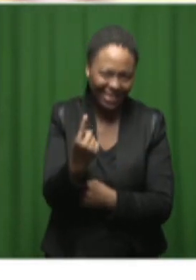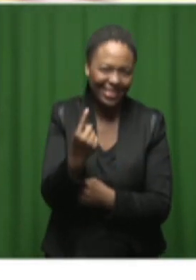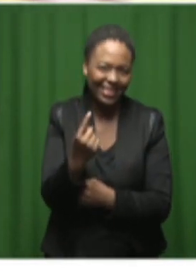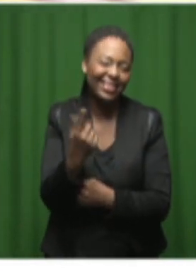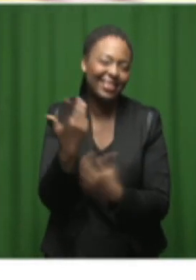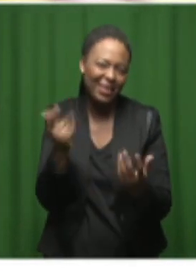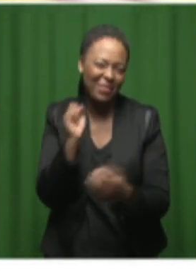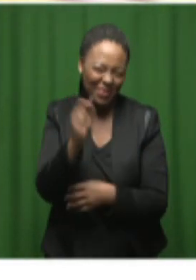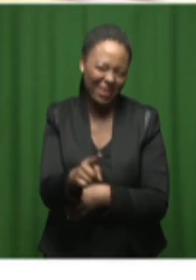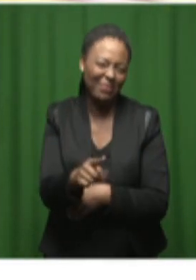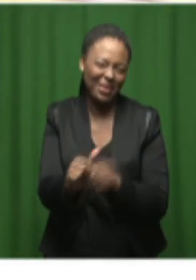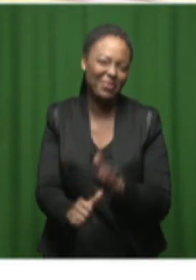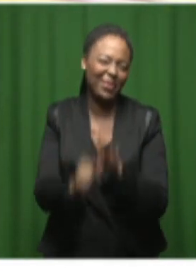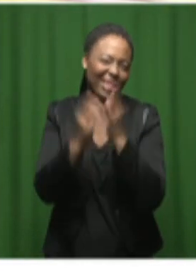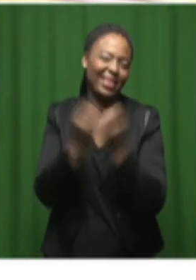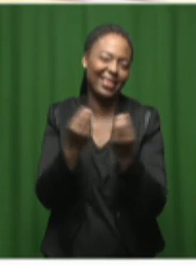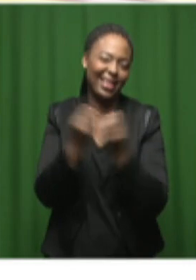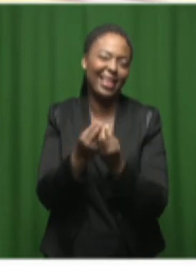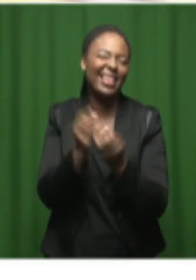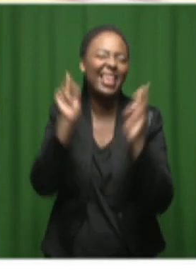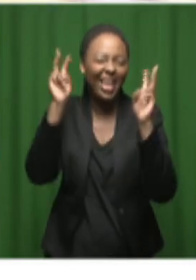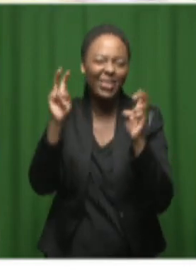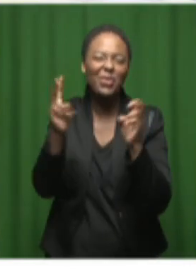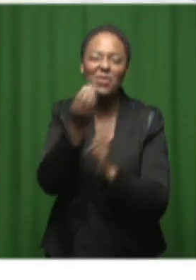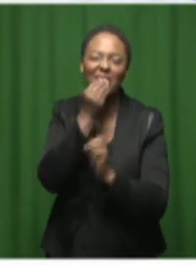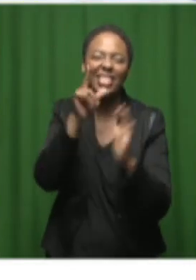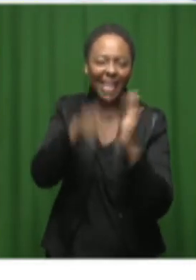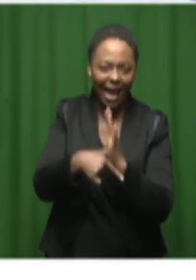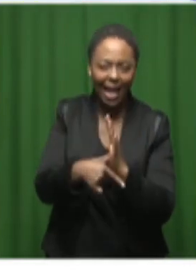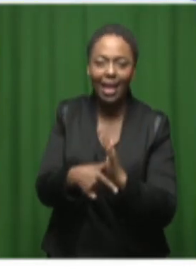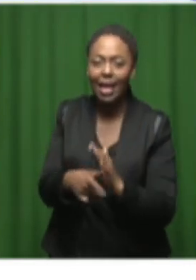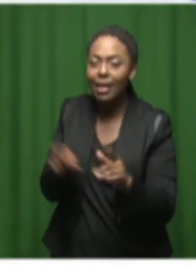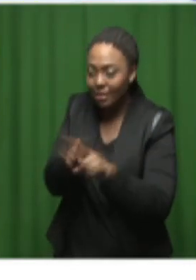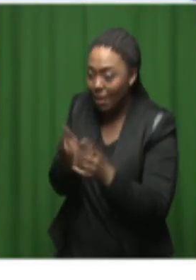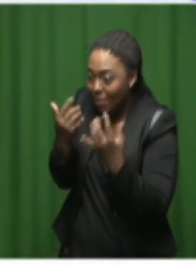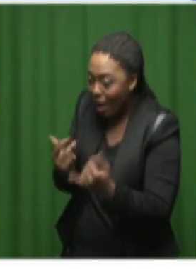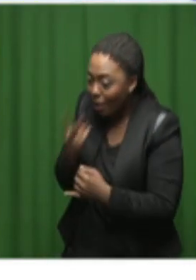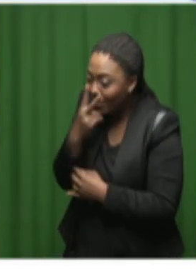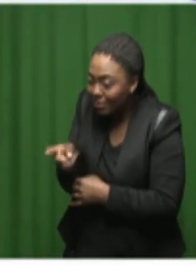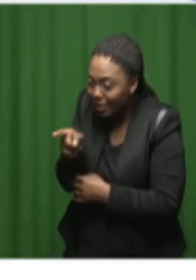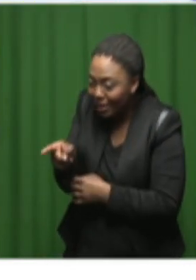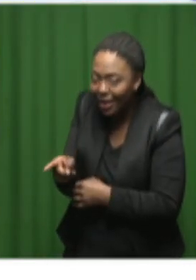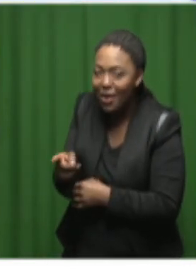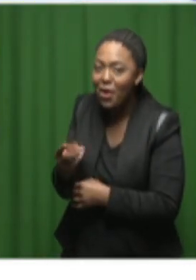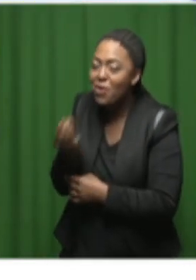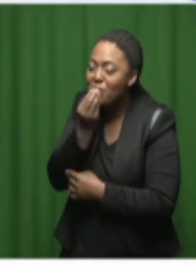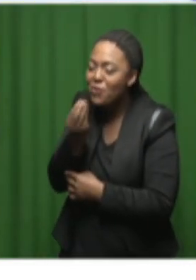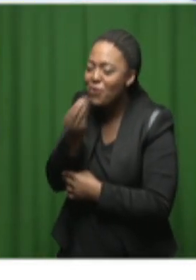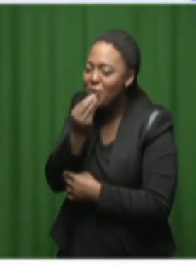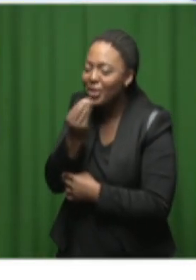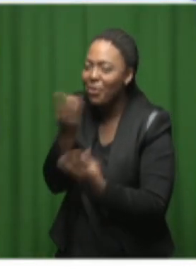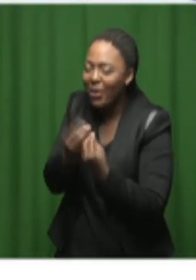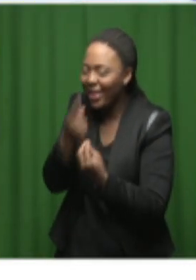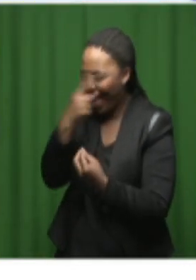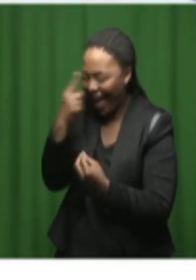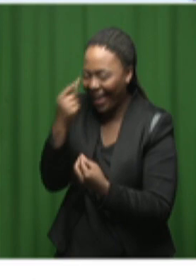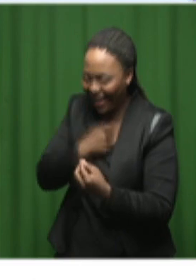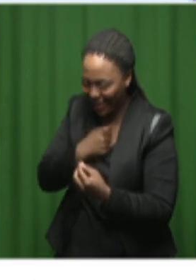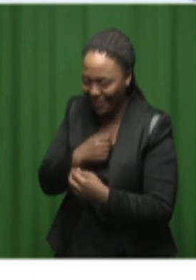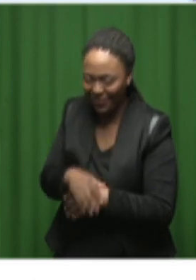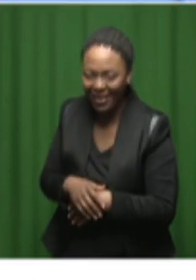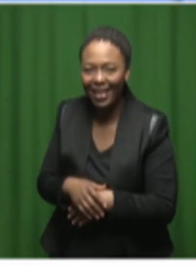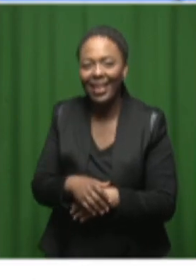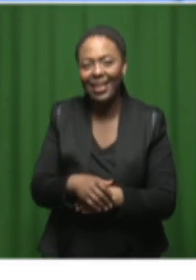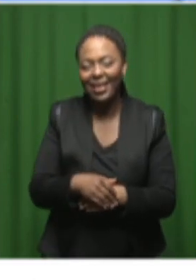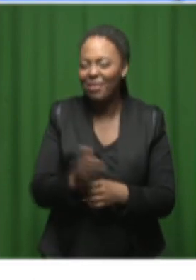for about food styling. Exactly the same way that I'm eating this food with my eyes. Yes. Just take us through what you got here. All right, so today I've